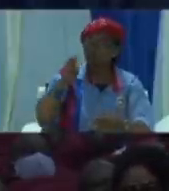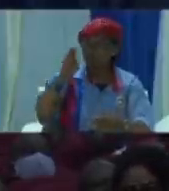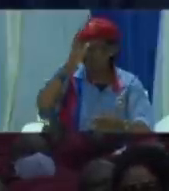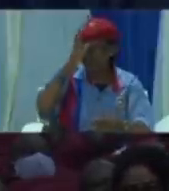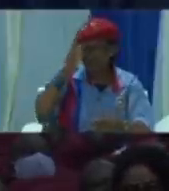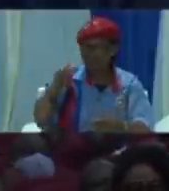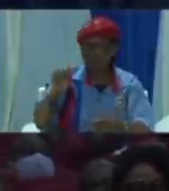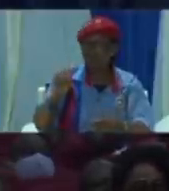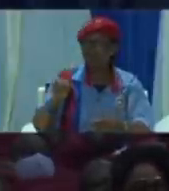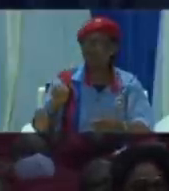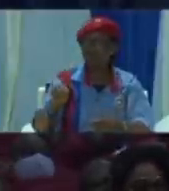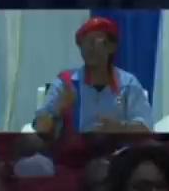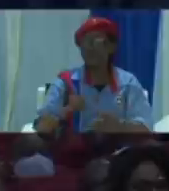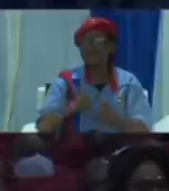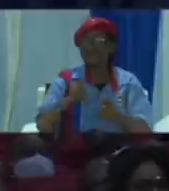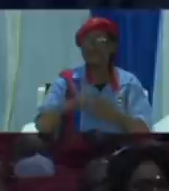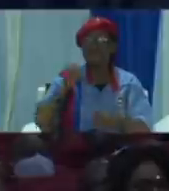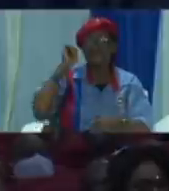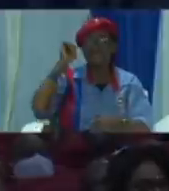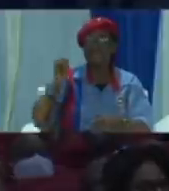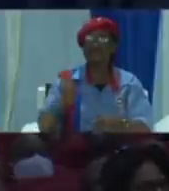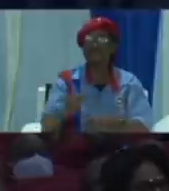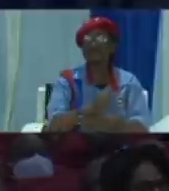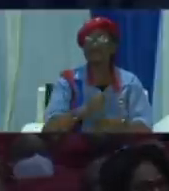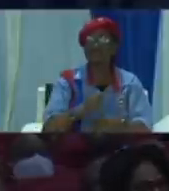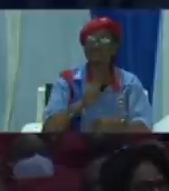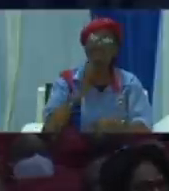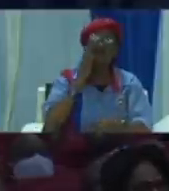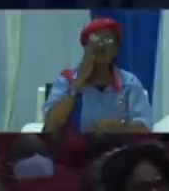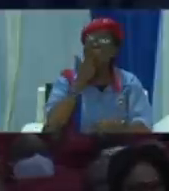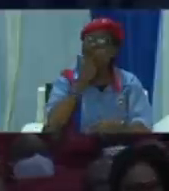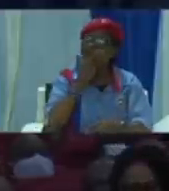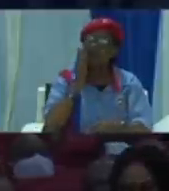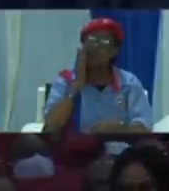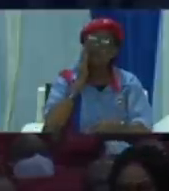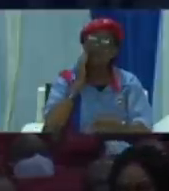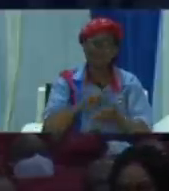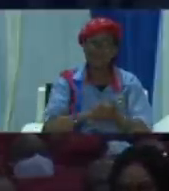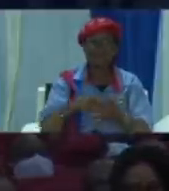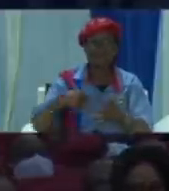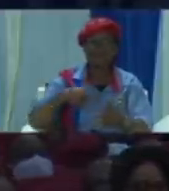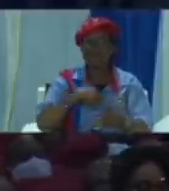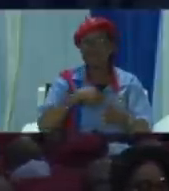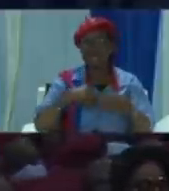But then he took an handkerchief that we had blessed before. Oh, wow,